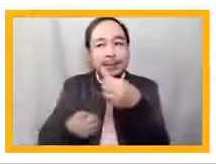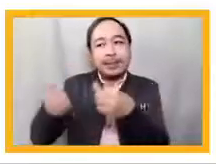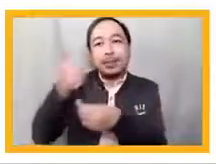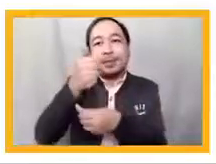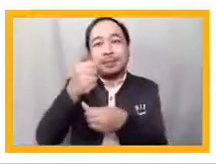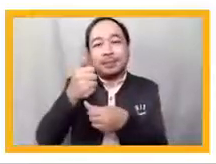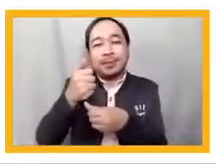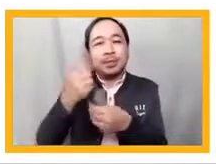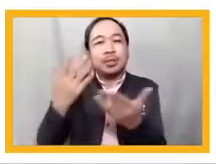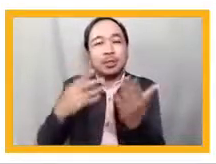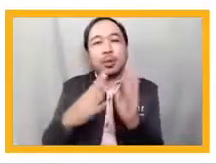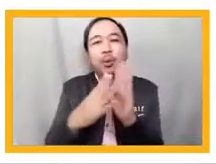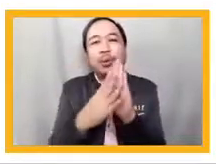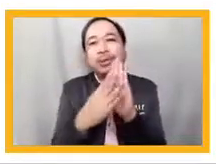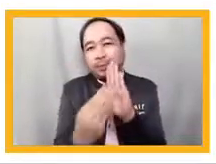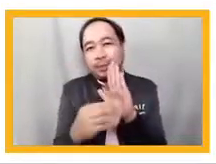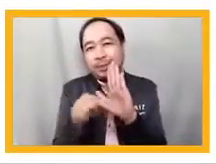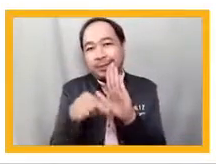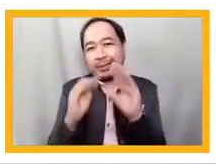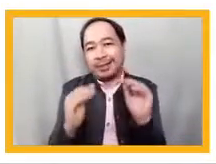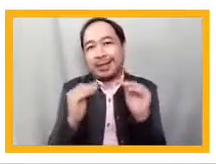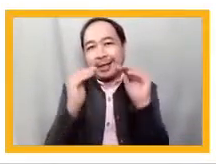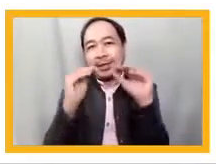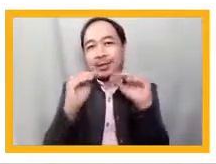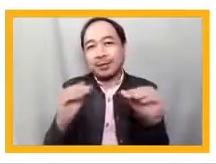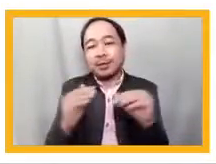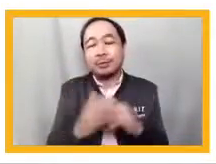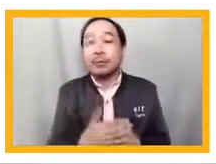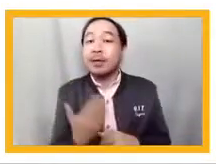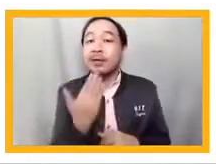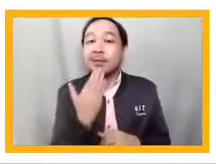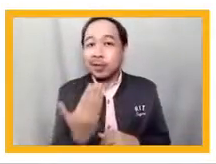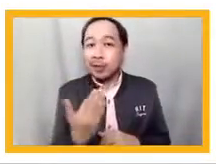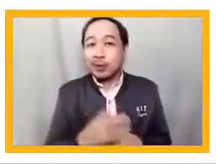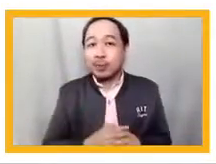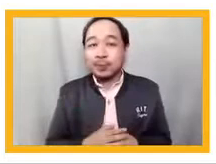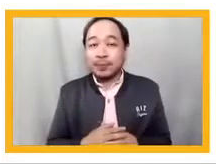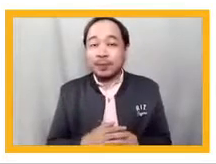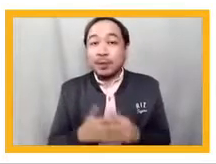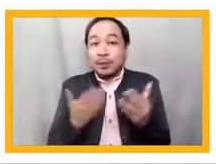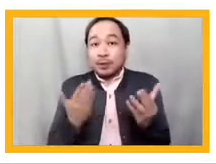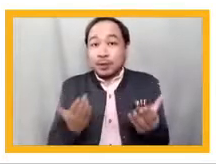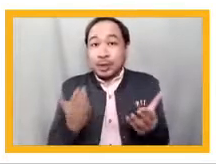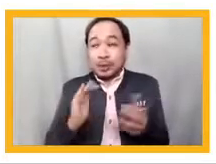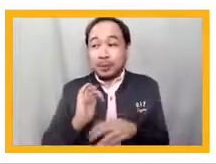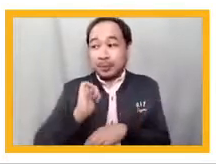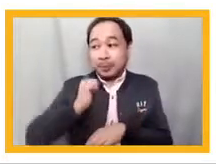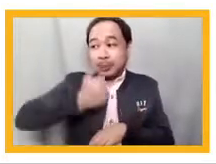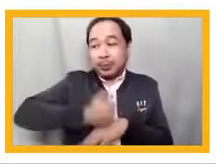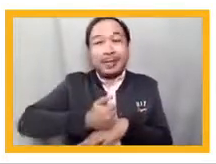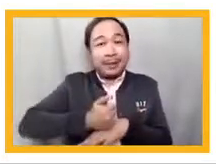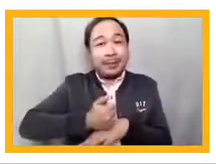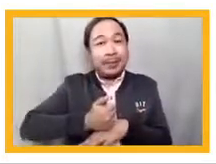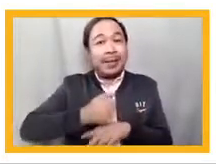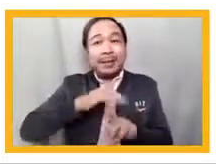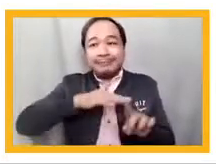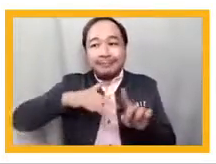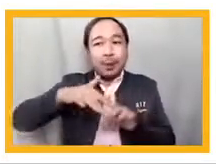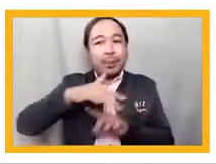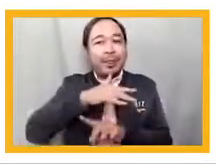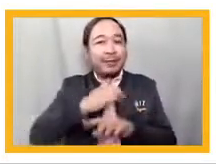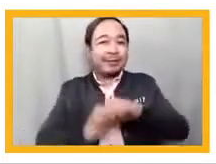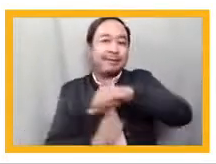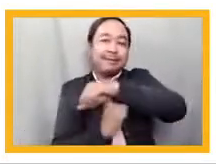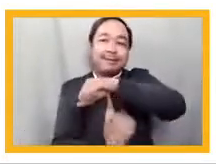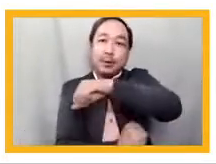higher education. Thank you so much for that, Professor Saka, and for setting the scene. And I have now the pleasure to introduce